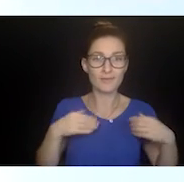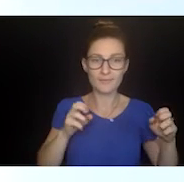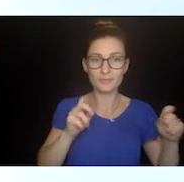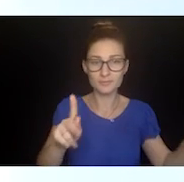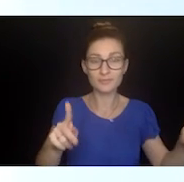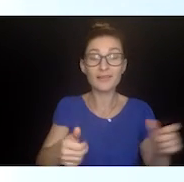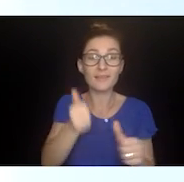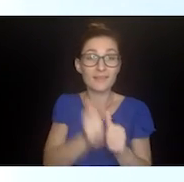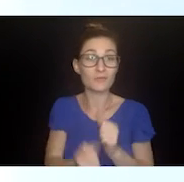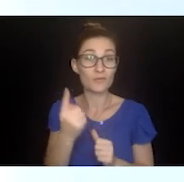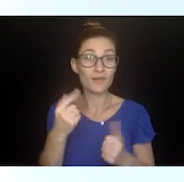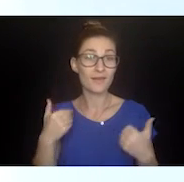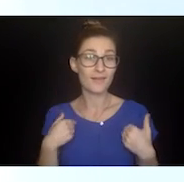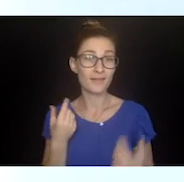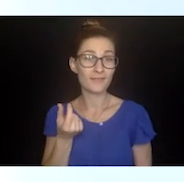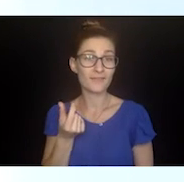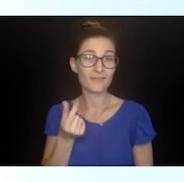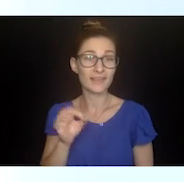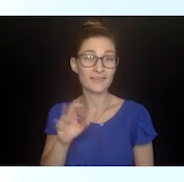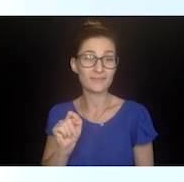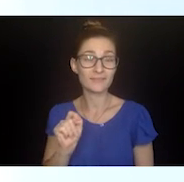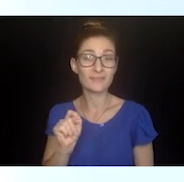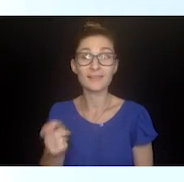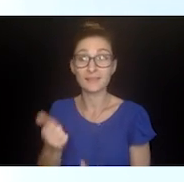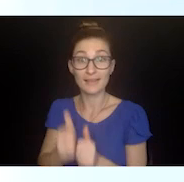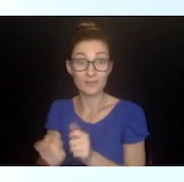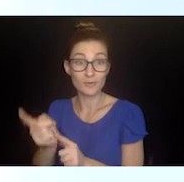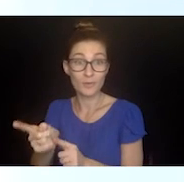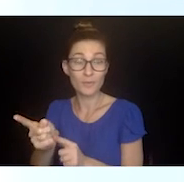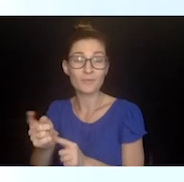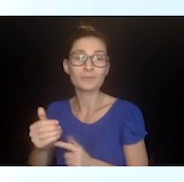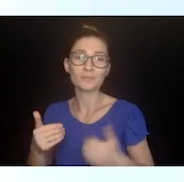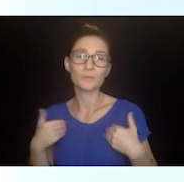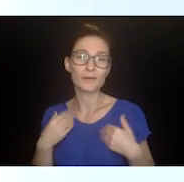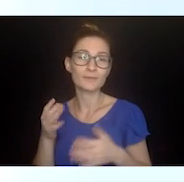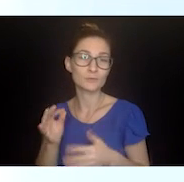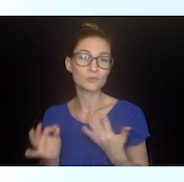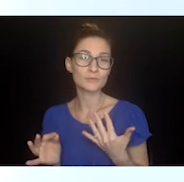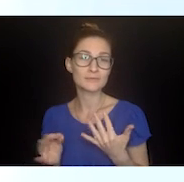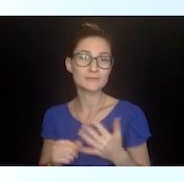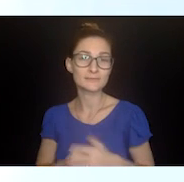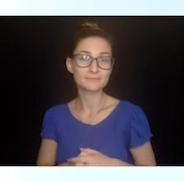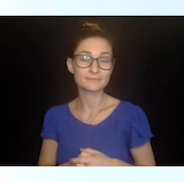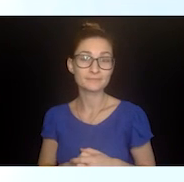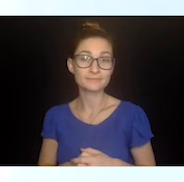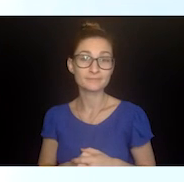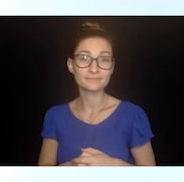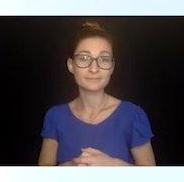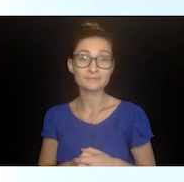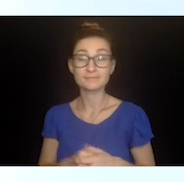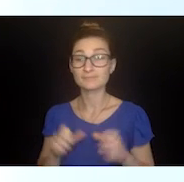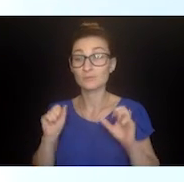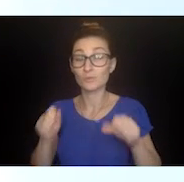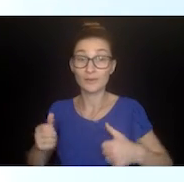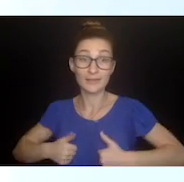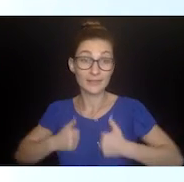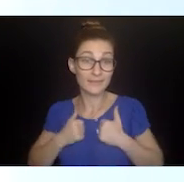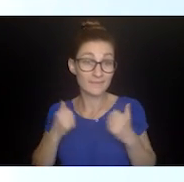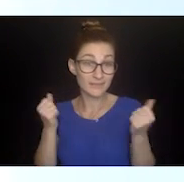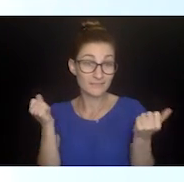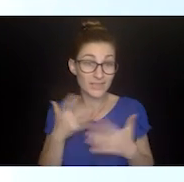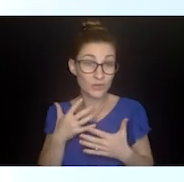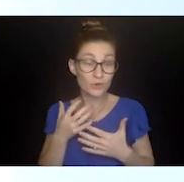gift. And in every moment, you have a choice, whether to live in